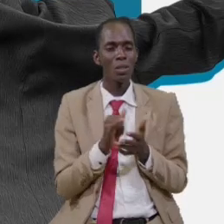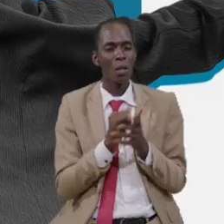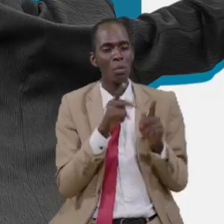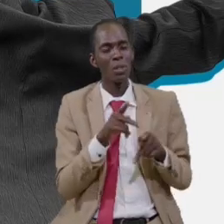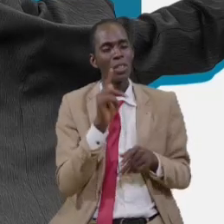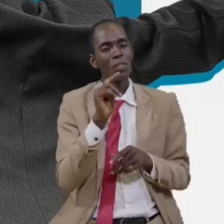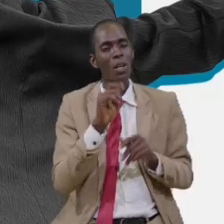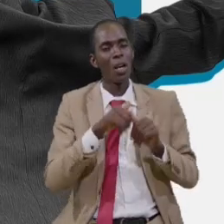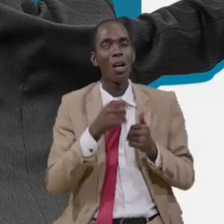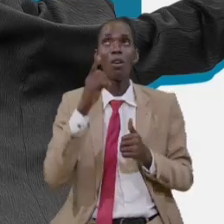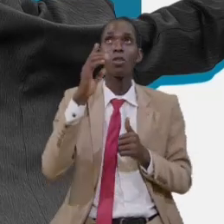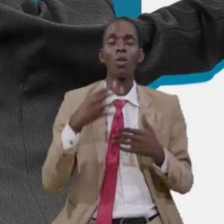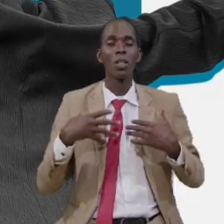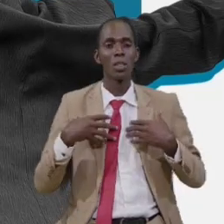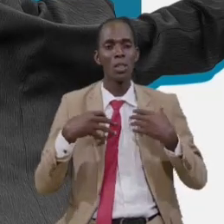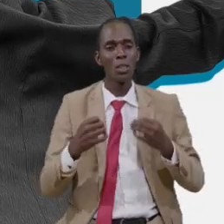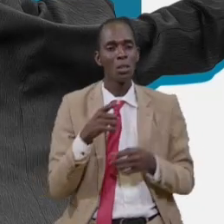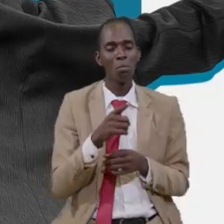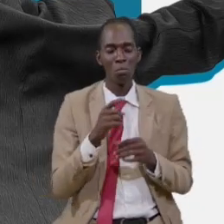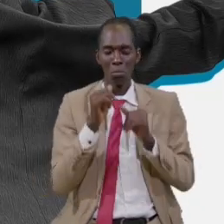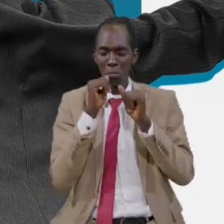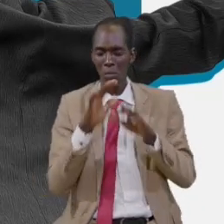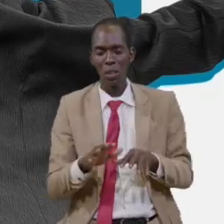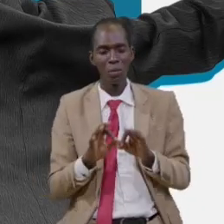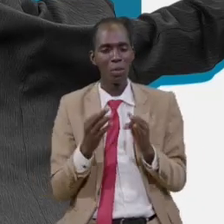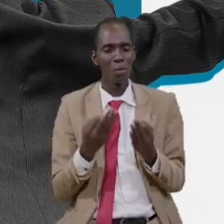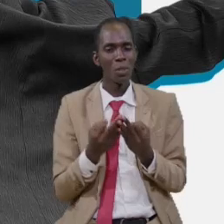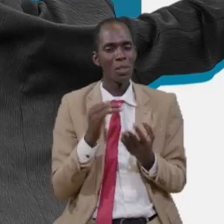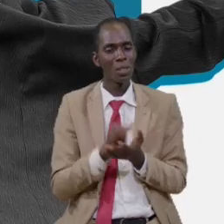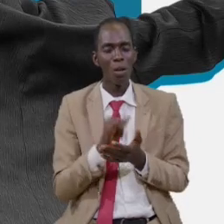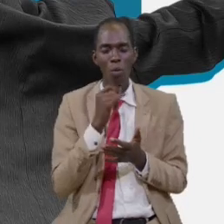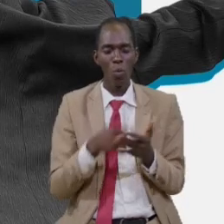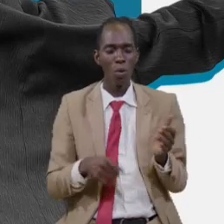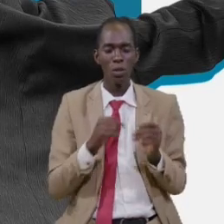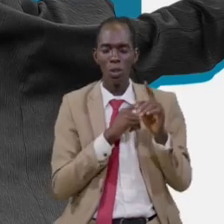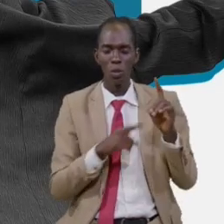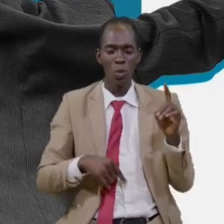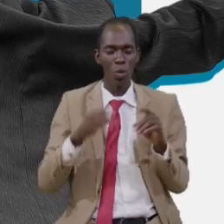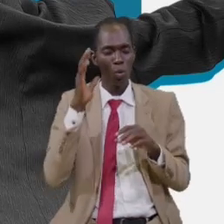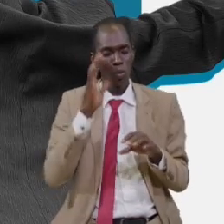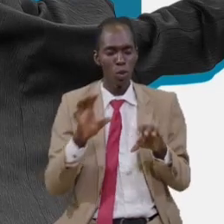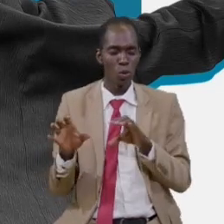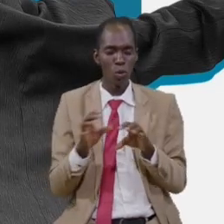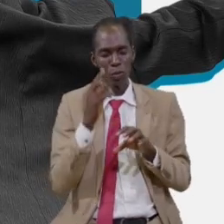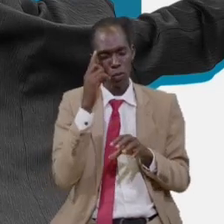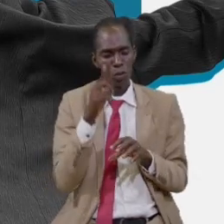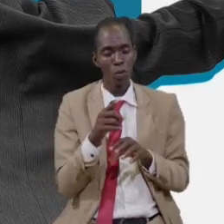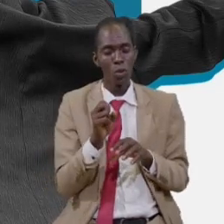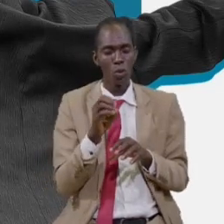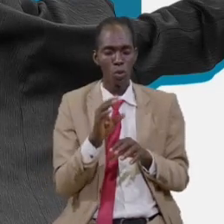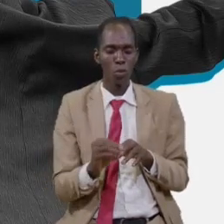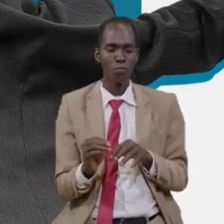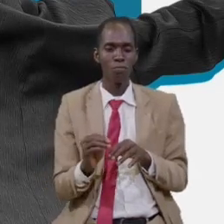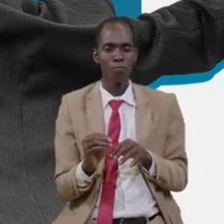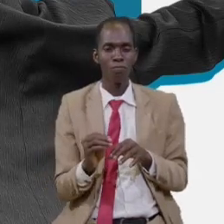him, blessed his family. That's what the Lord will do for you. So stand until you